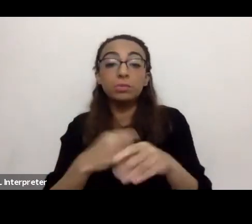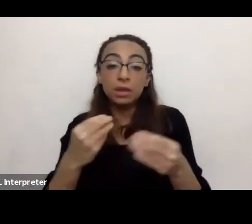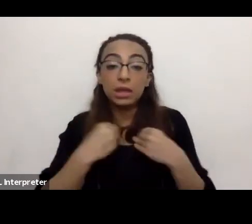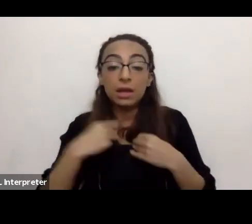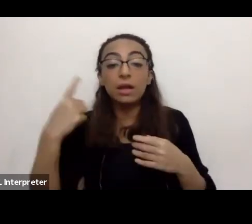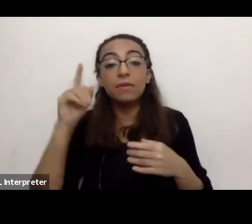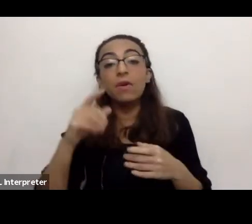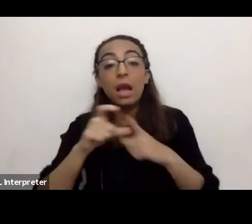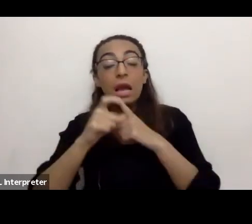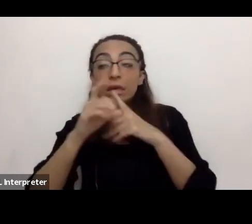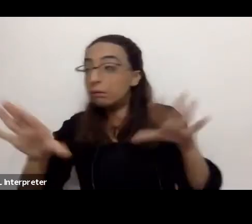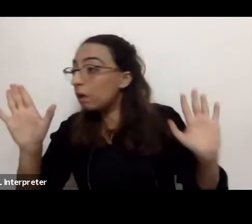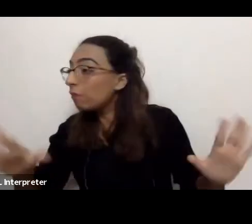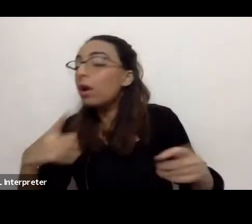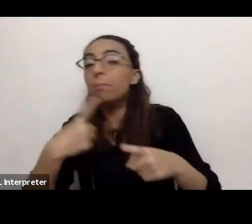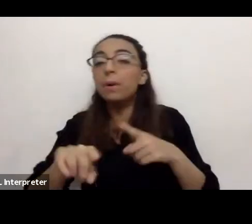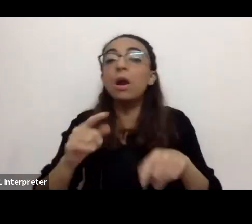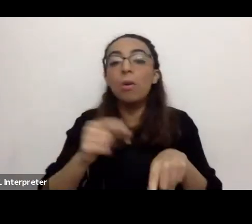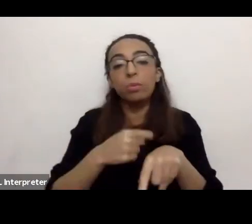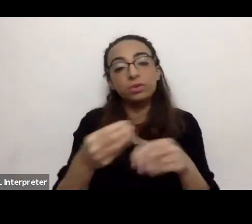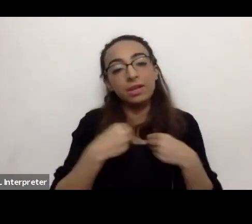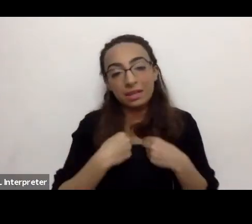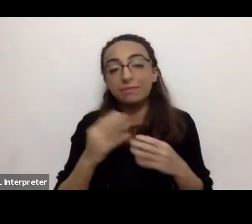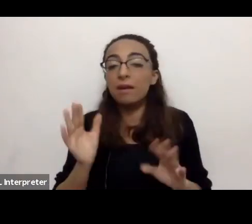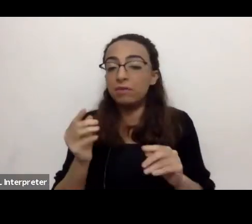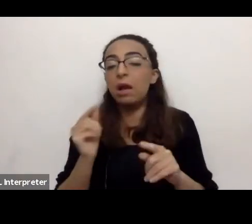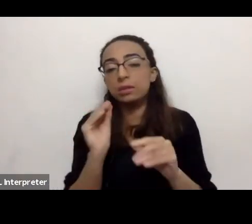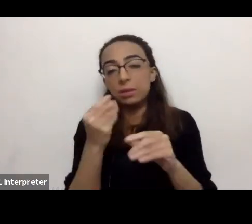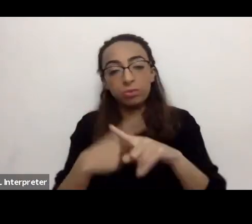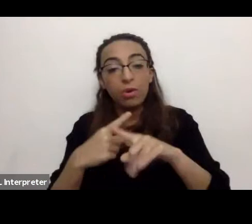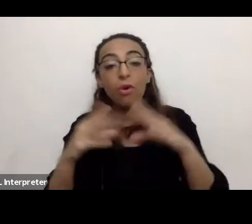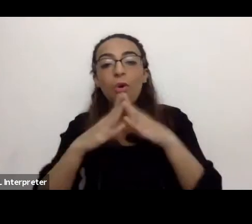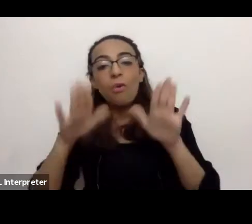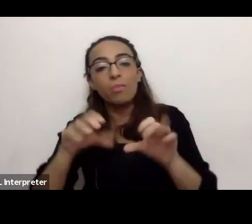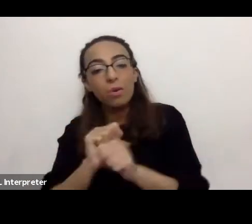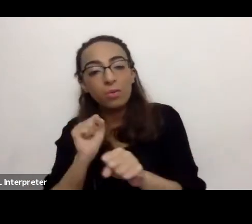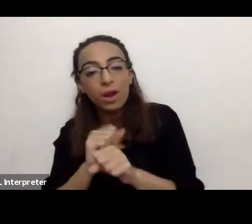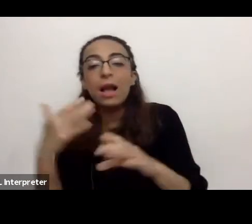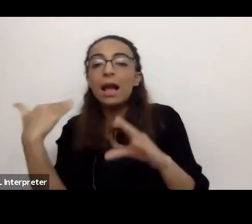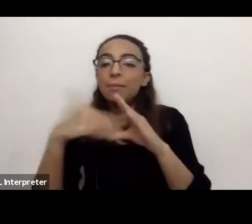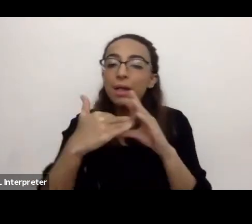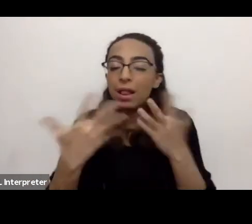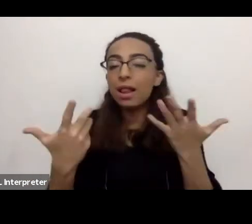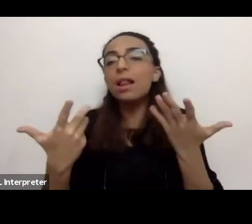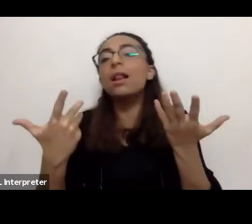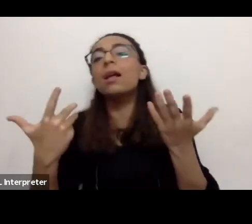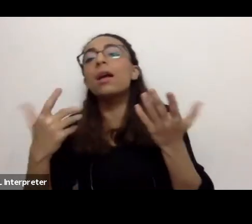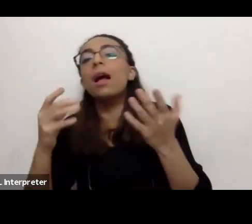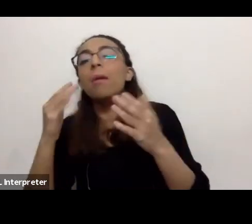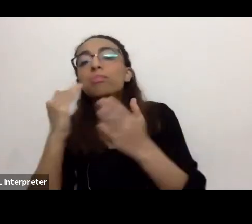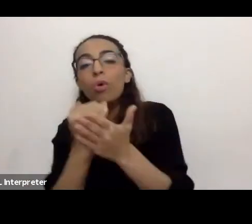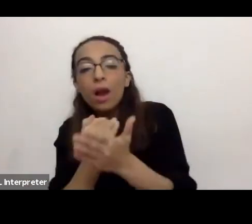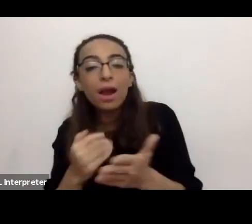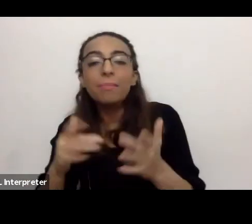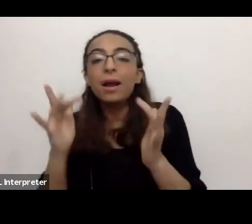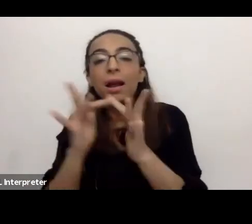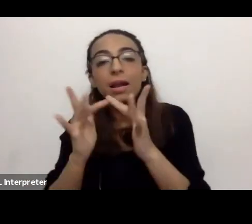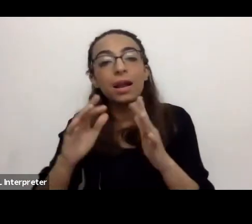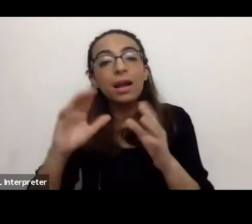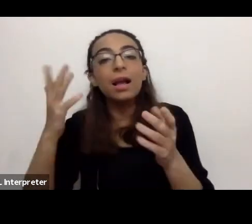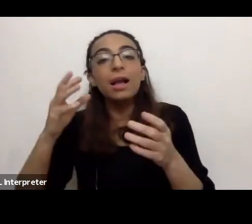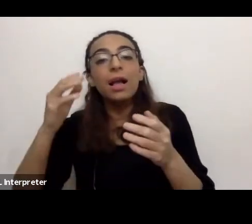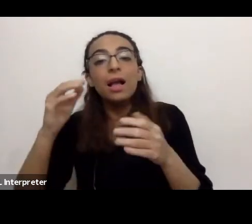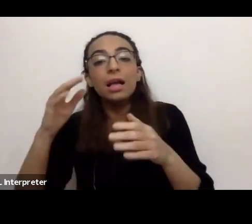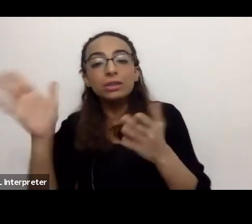in this disaster. As was mentioned earlier, work from home, virtual events, including performances,